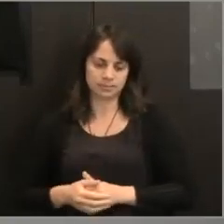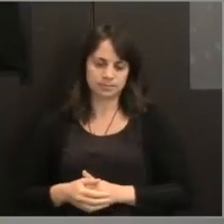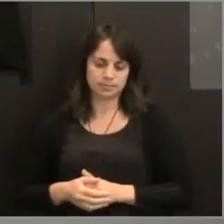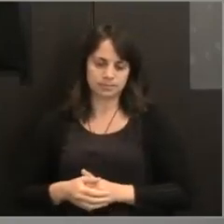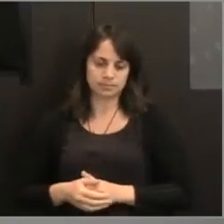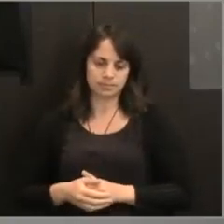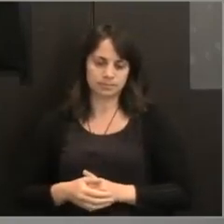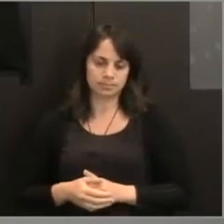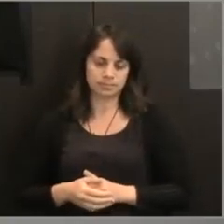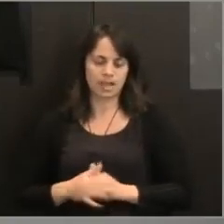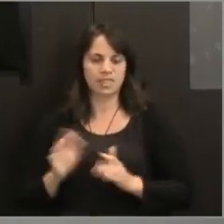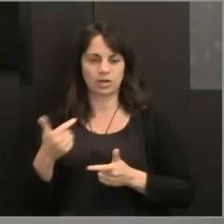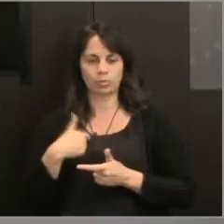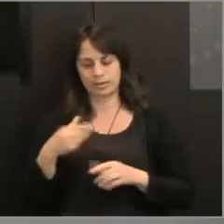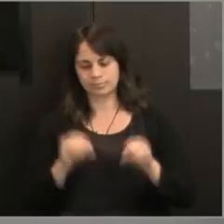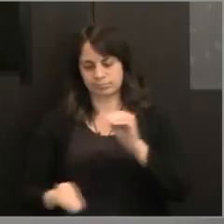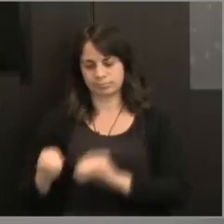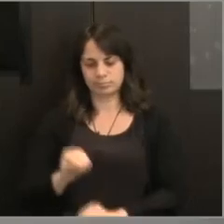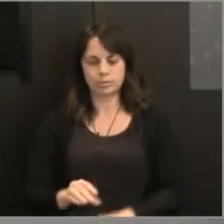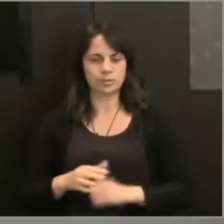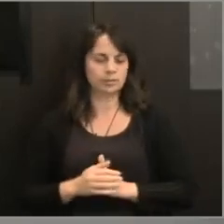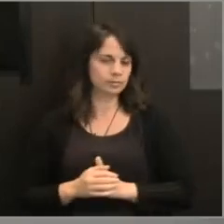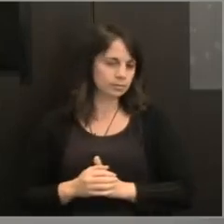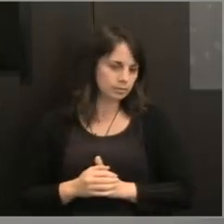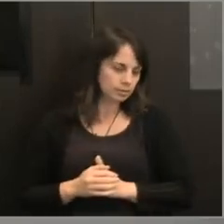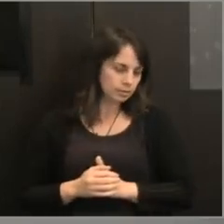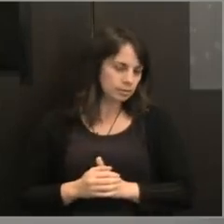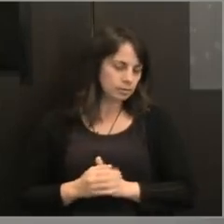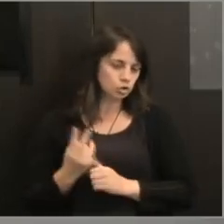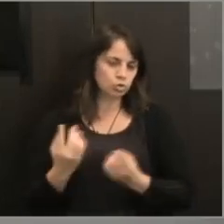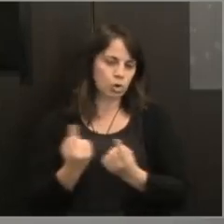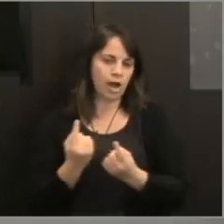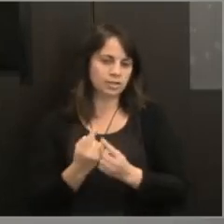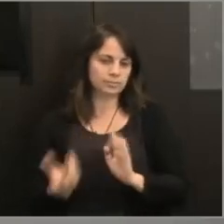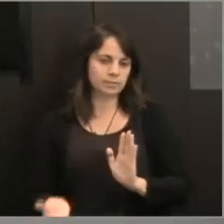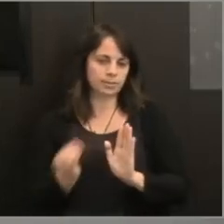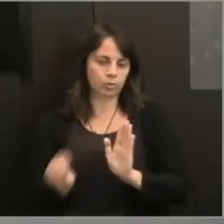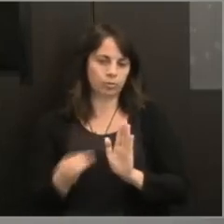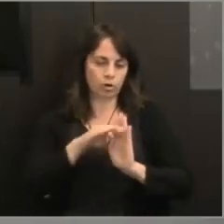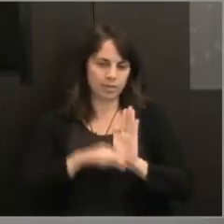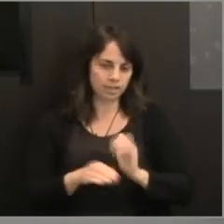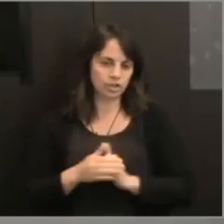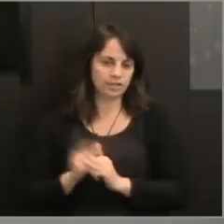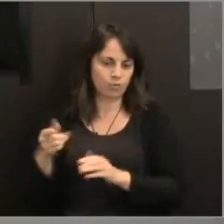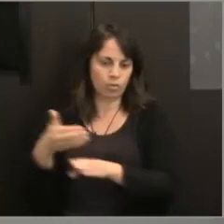And we there drafted 2 agenda items for the working